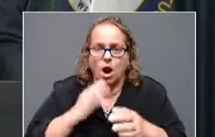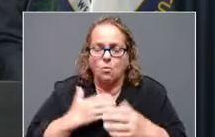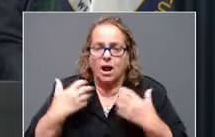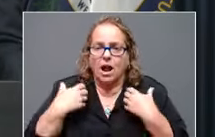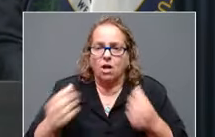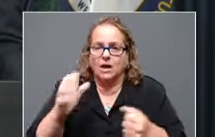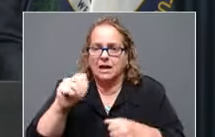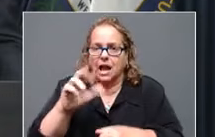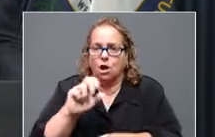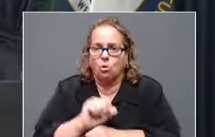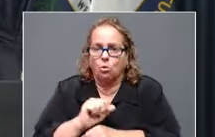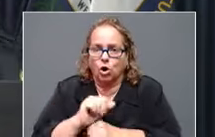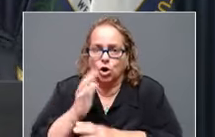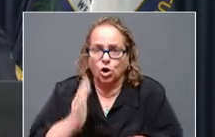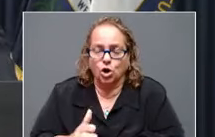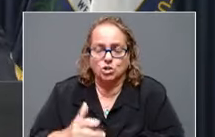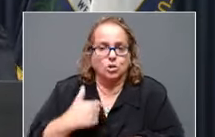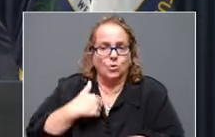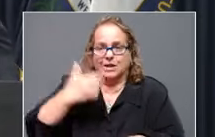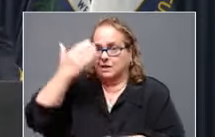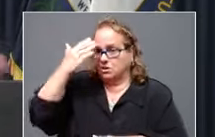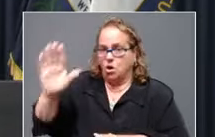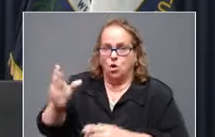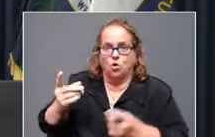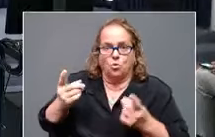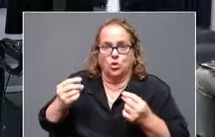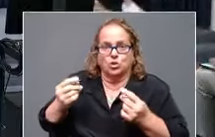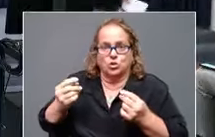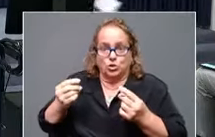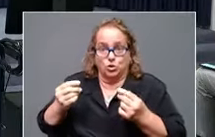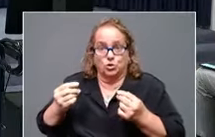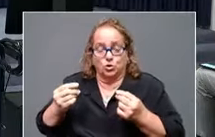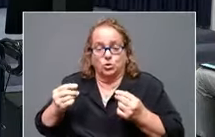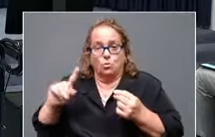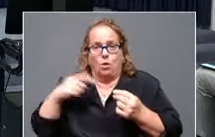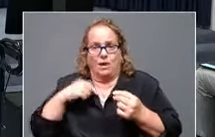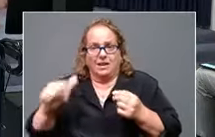support a hard but necessary step. Ashley.